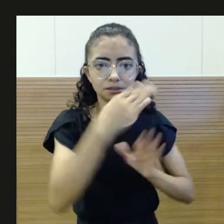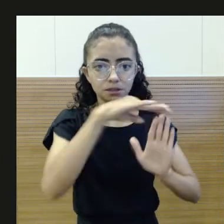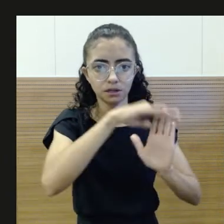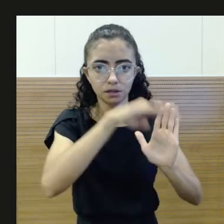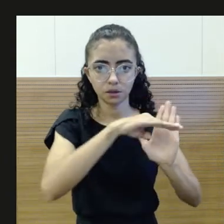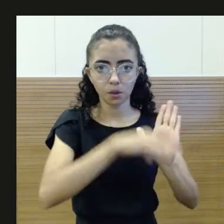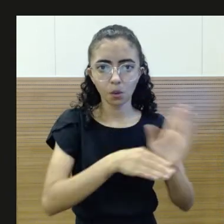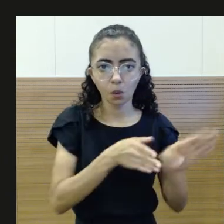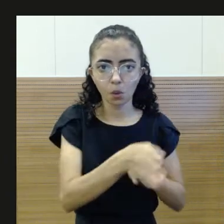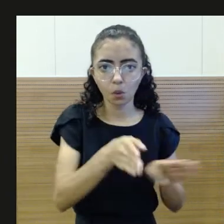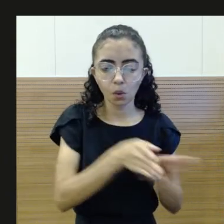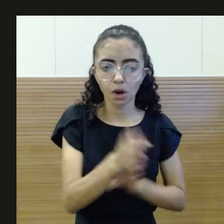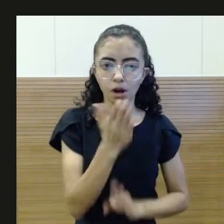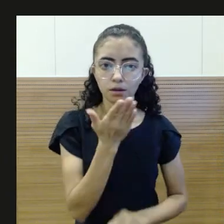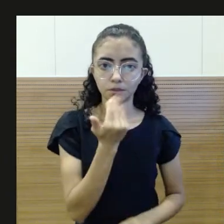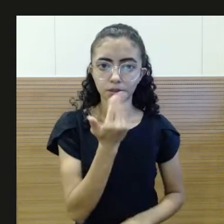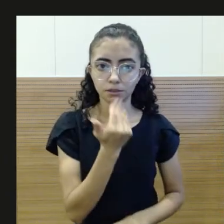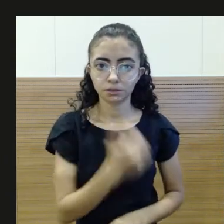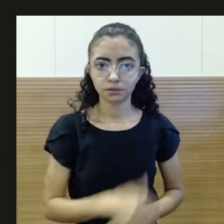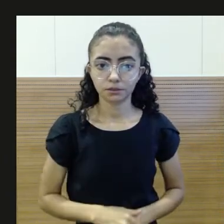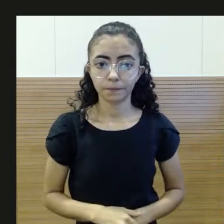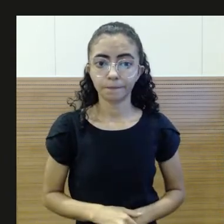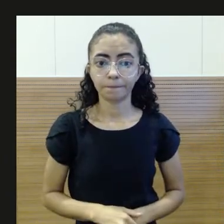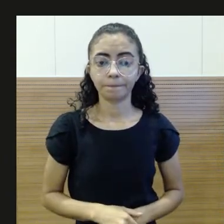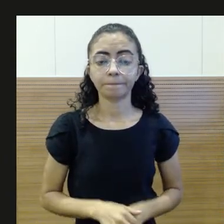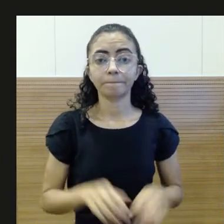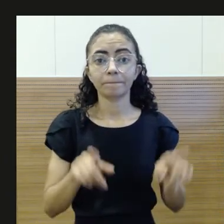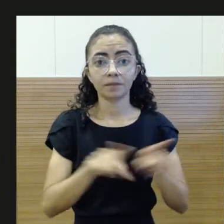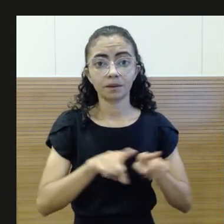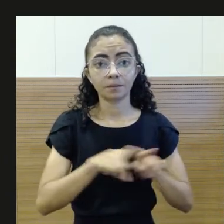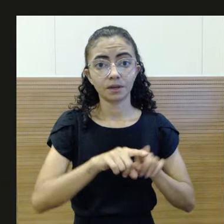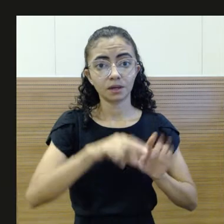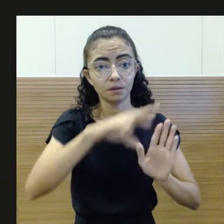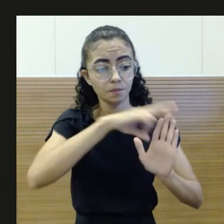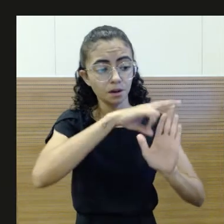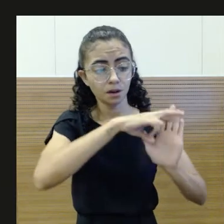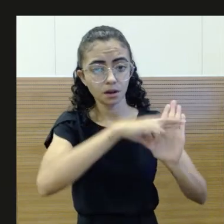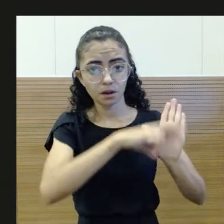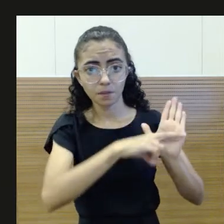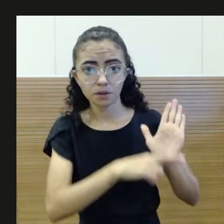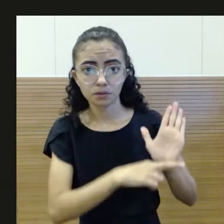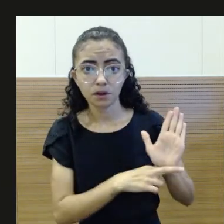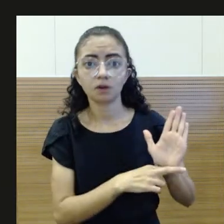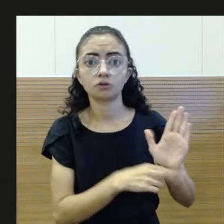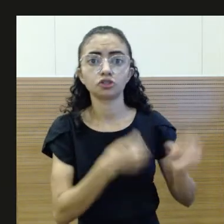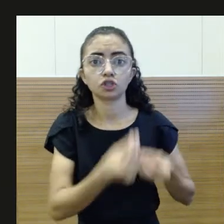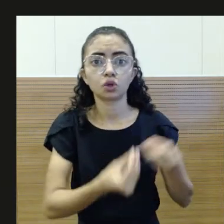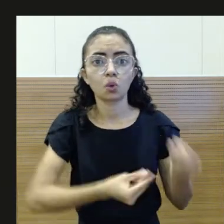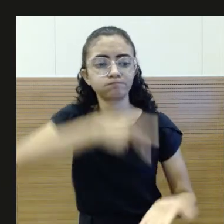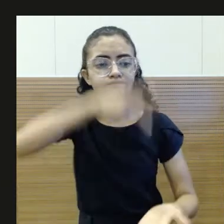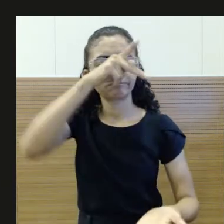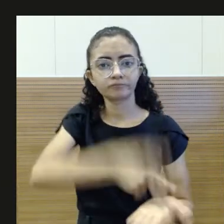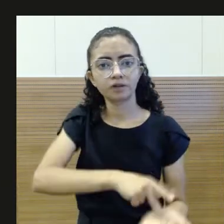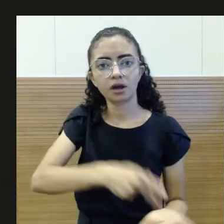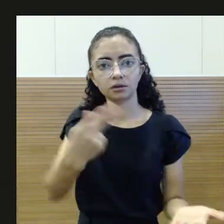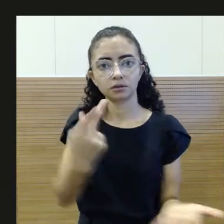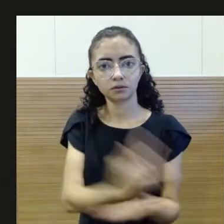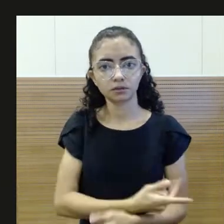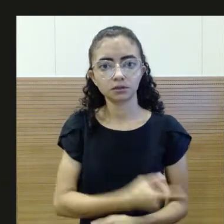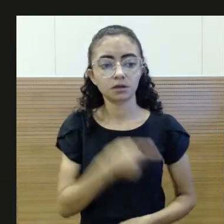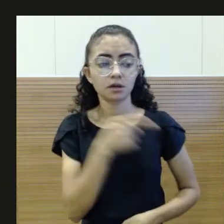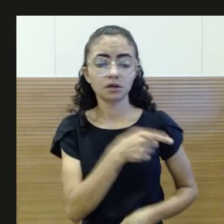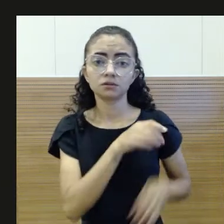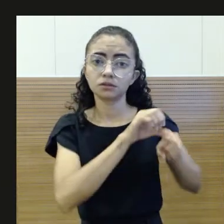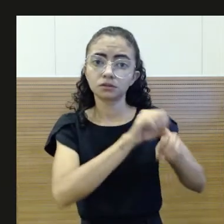issues that I'm talking about are already set in some of the further chapters